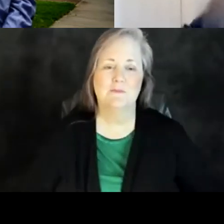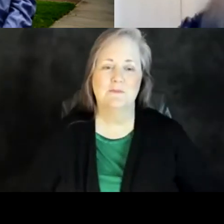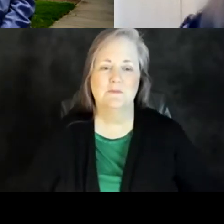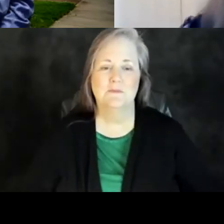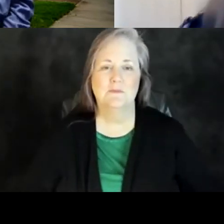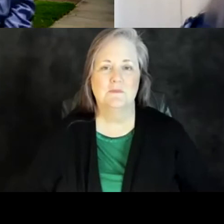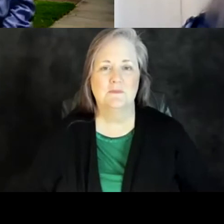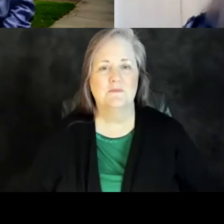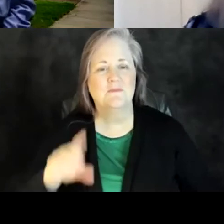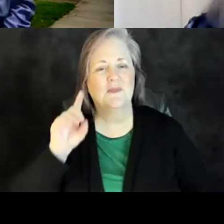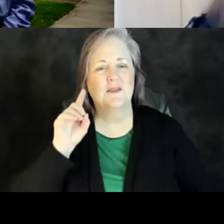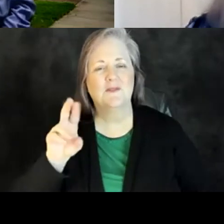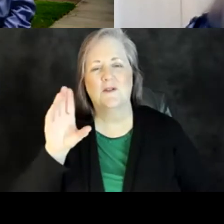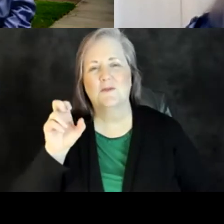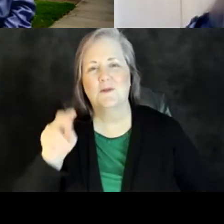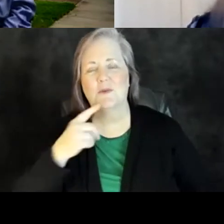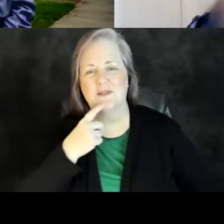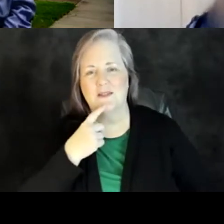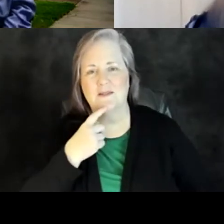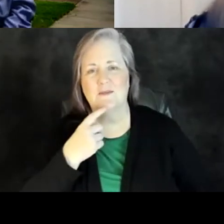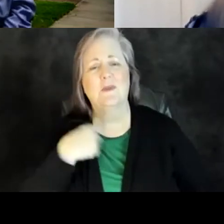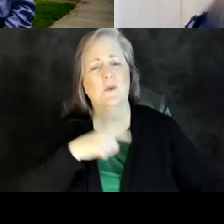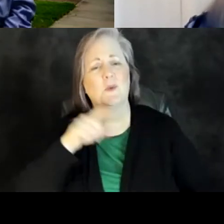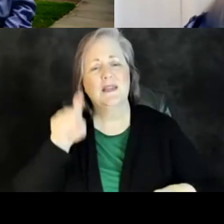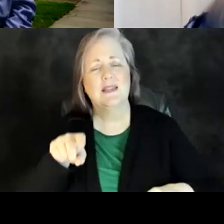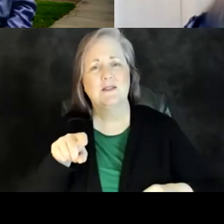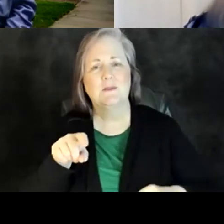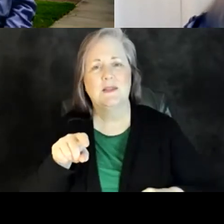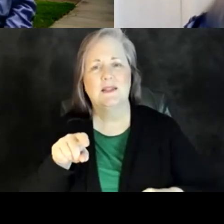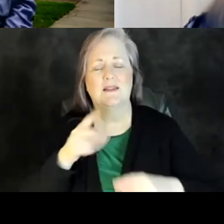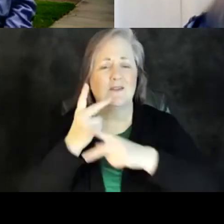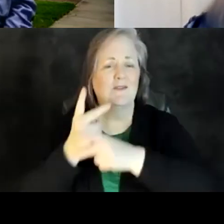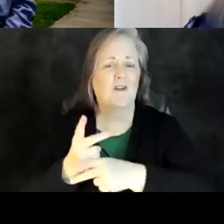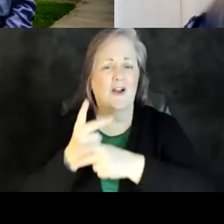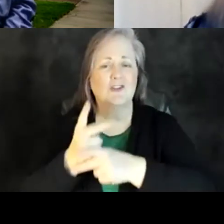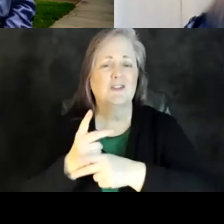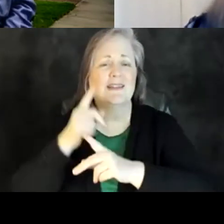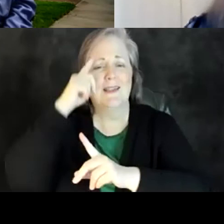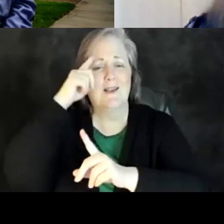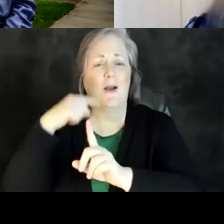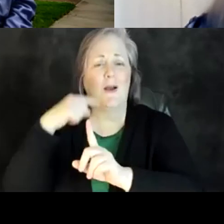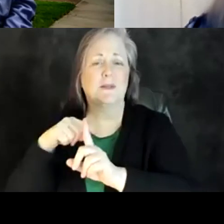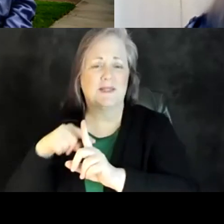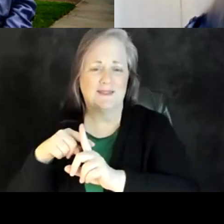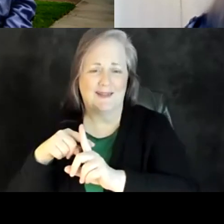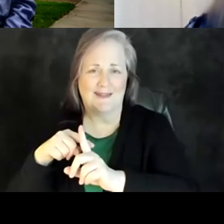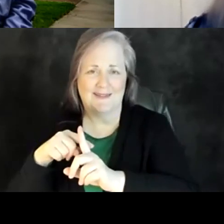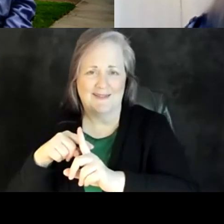The way I look at this is that we need to be cautiously optimistic.